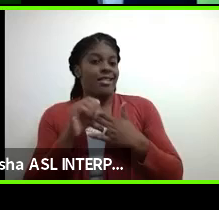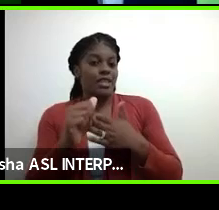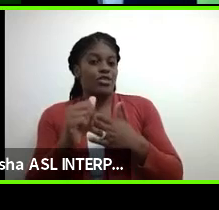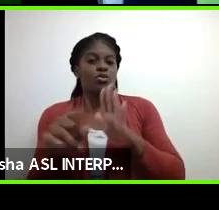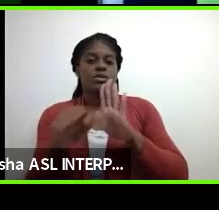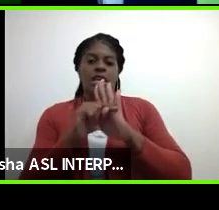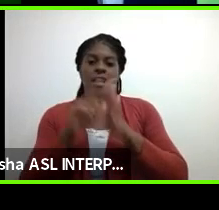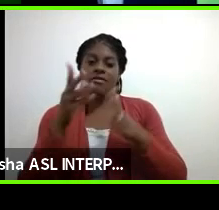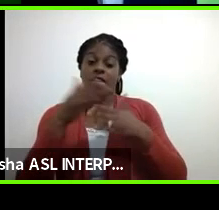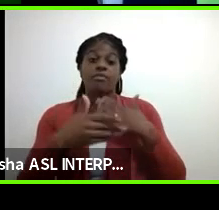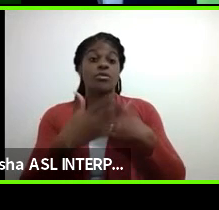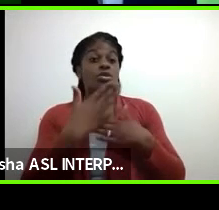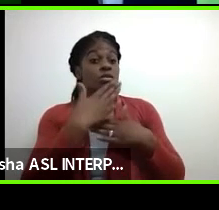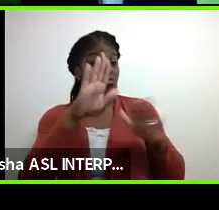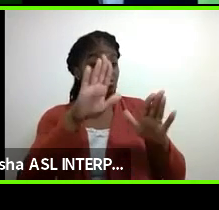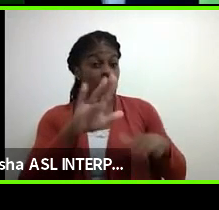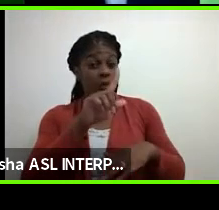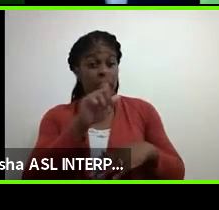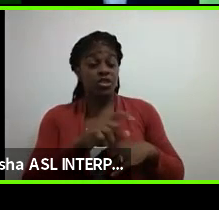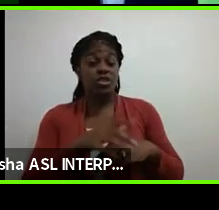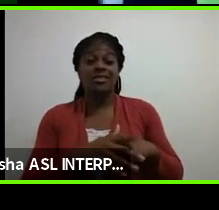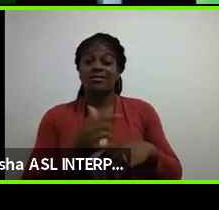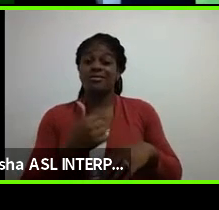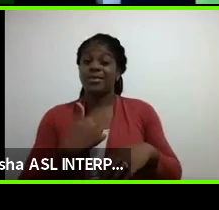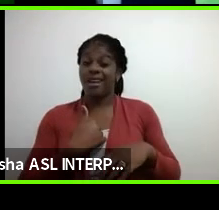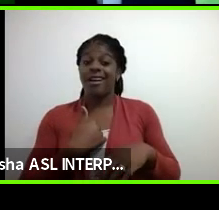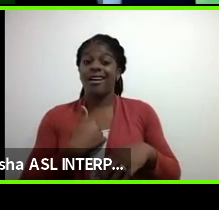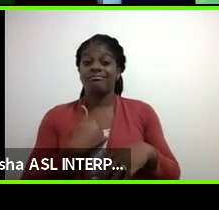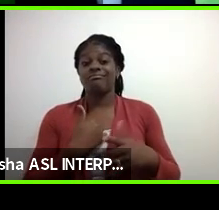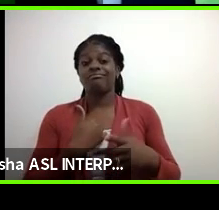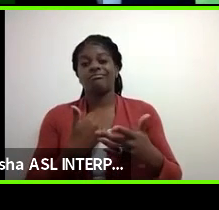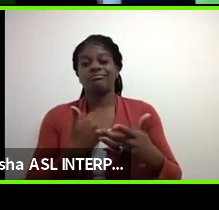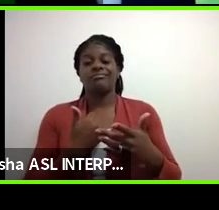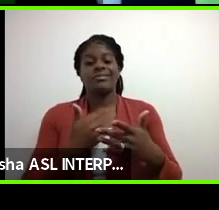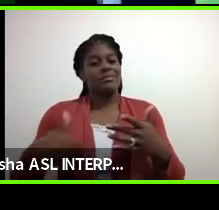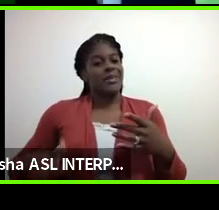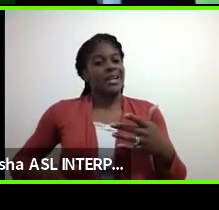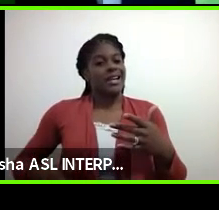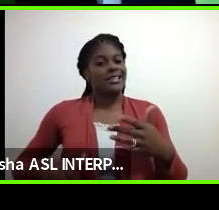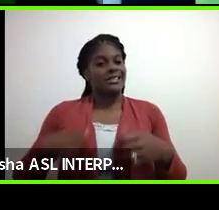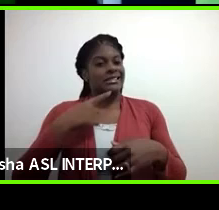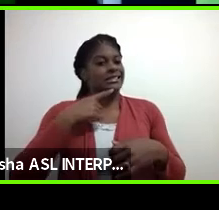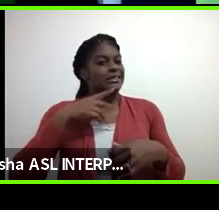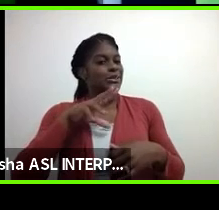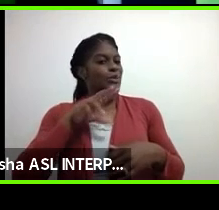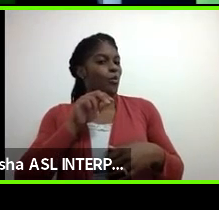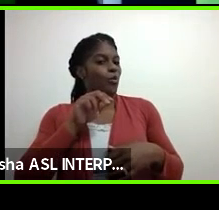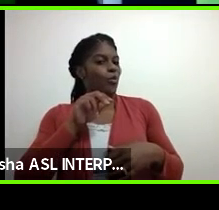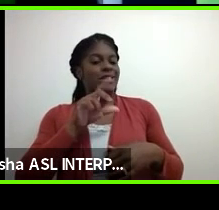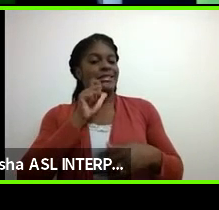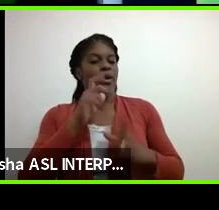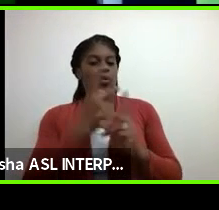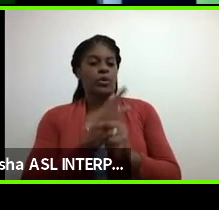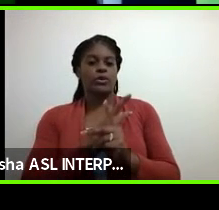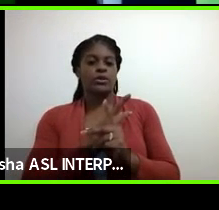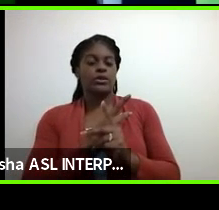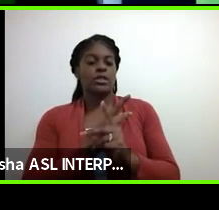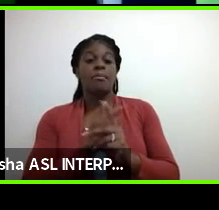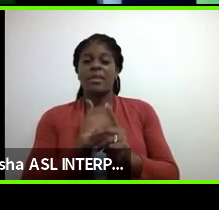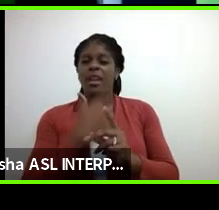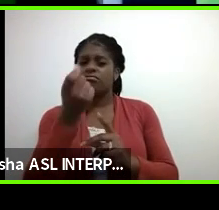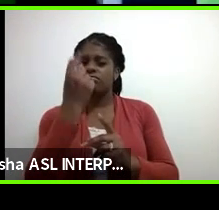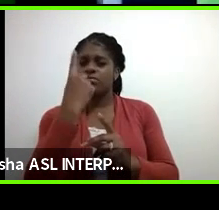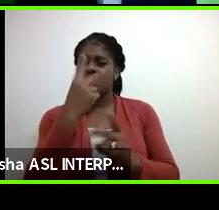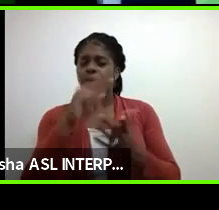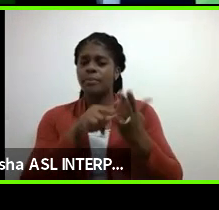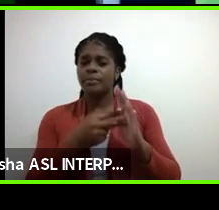it's a great question, but my gut will say no, that it's not worse. But I hear what you're saying,